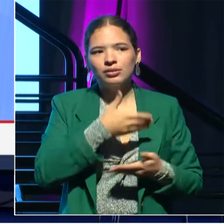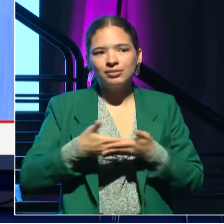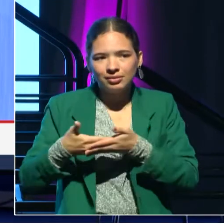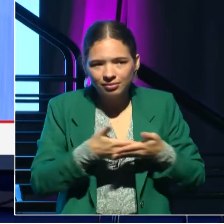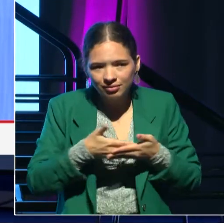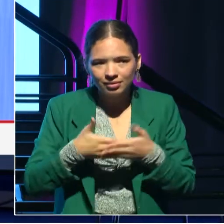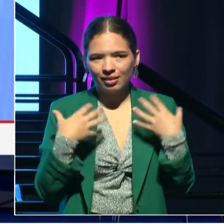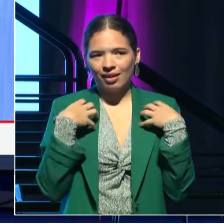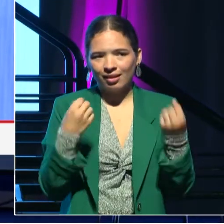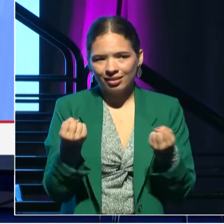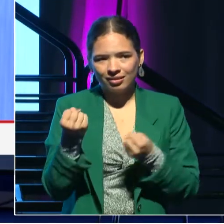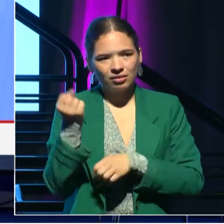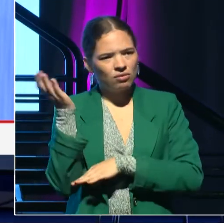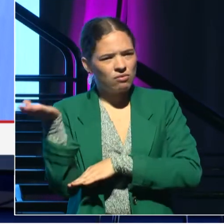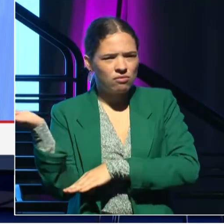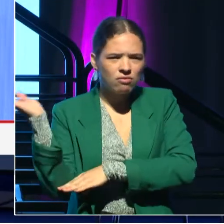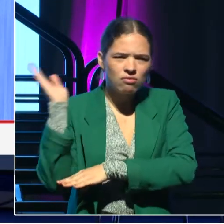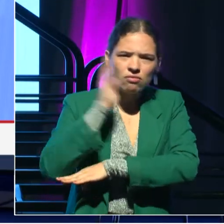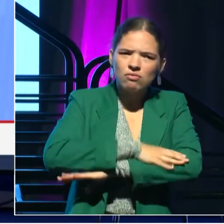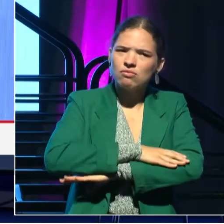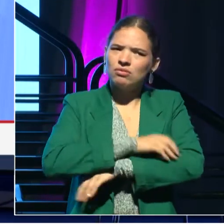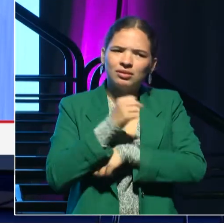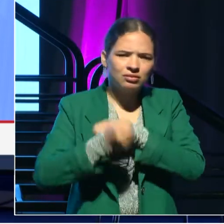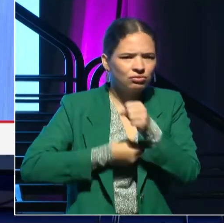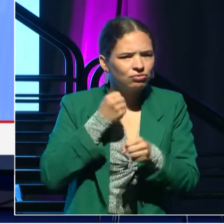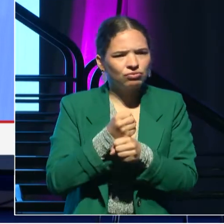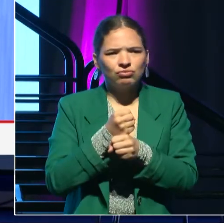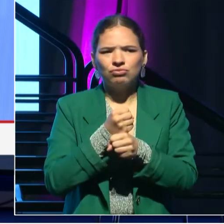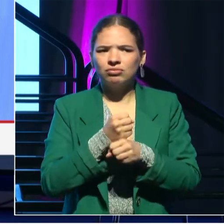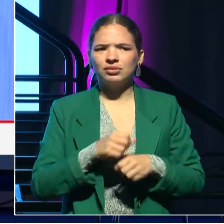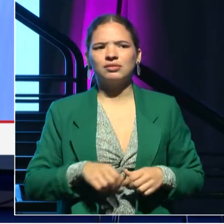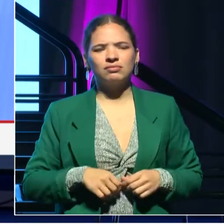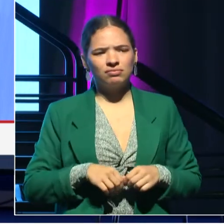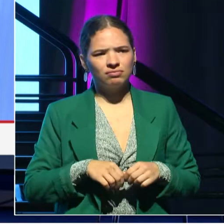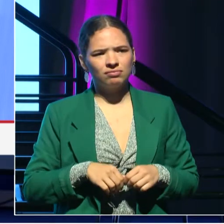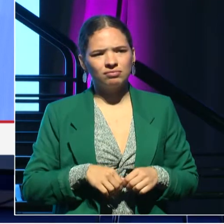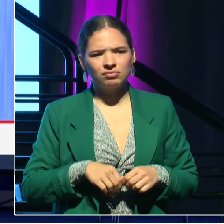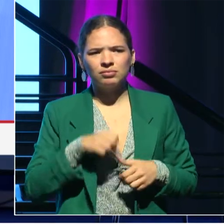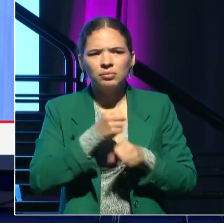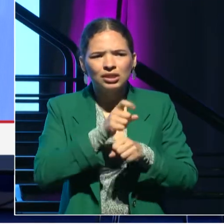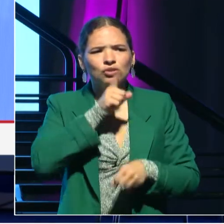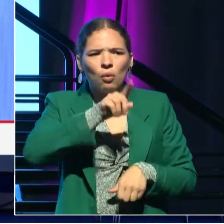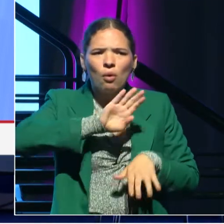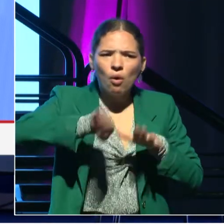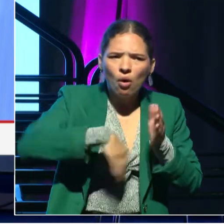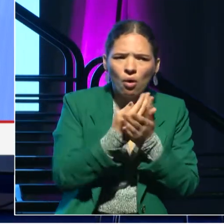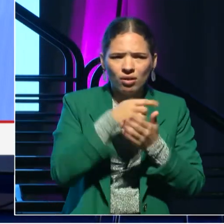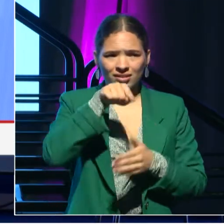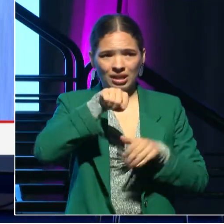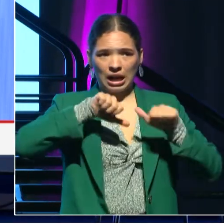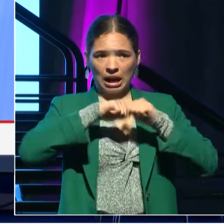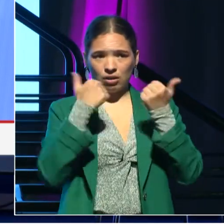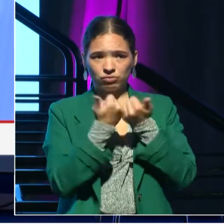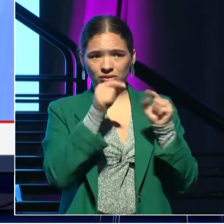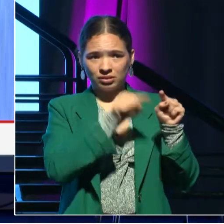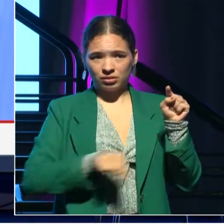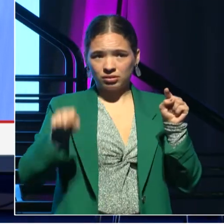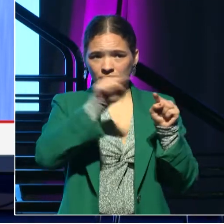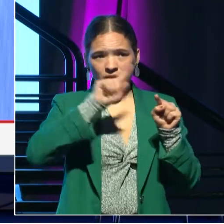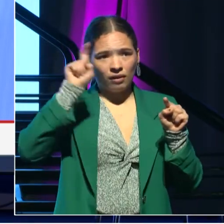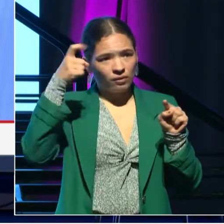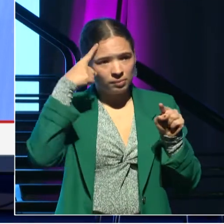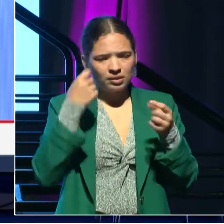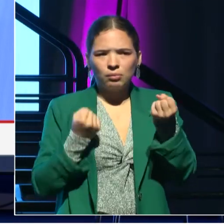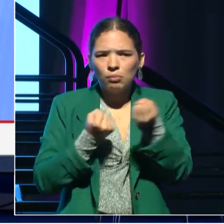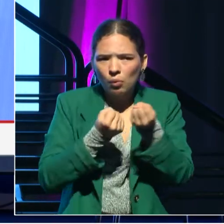who also focus on making sure all of the agencies of our government are supporting women and families, whether it's